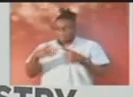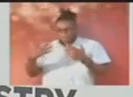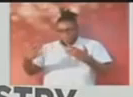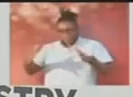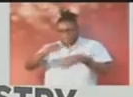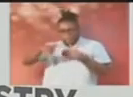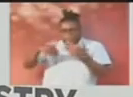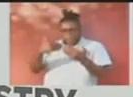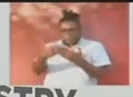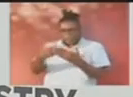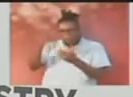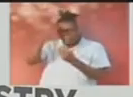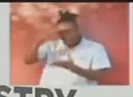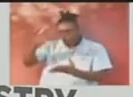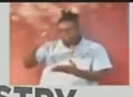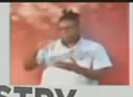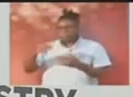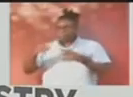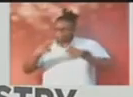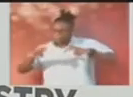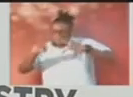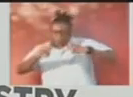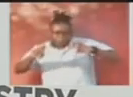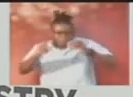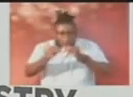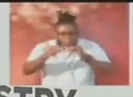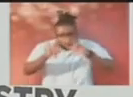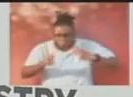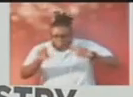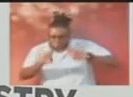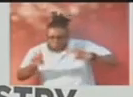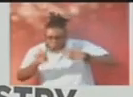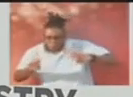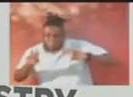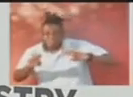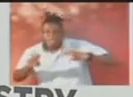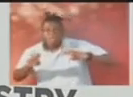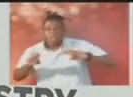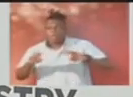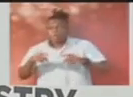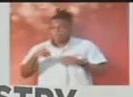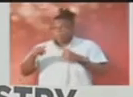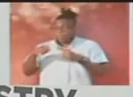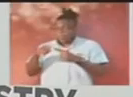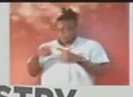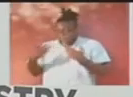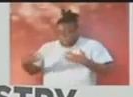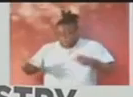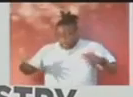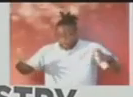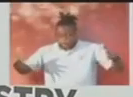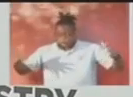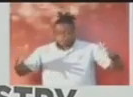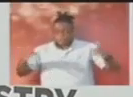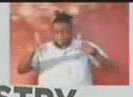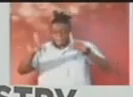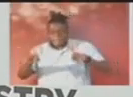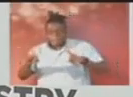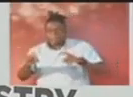reviewed from what's called controlled randomized trials, which means that you have one group of people that are